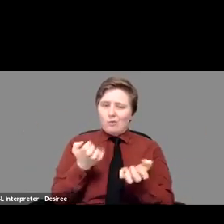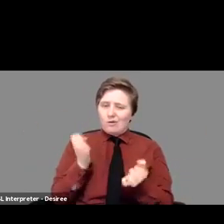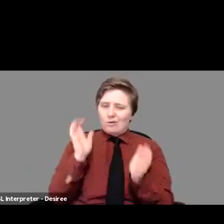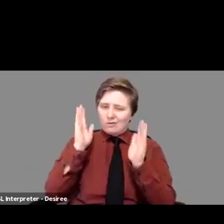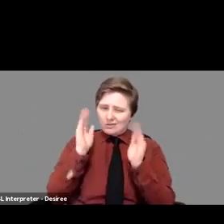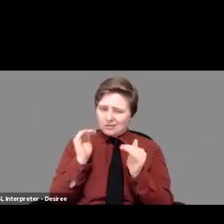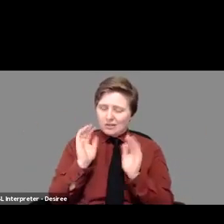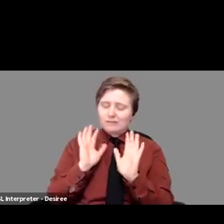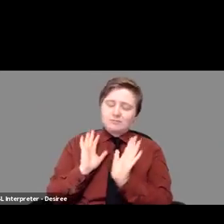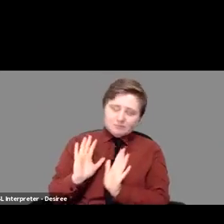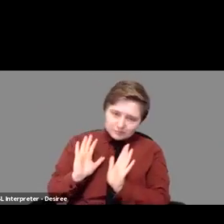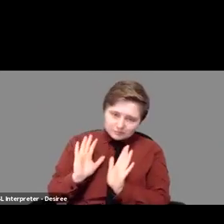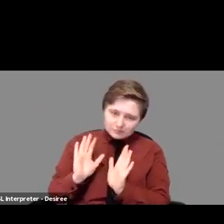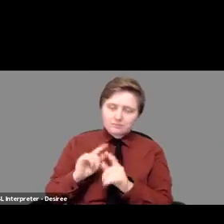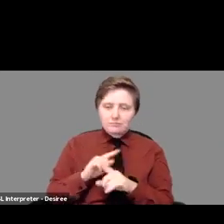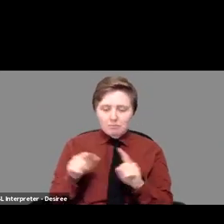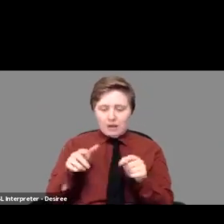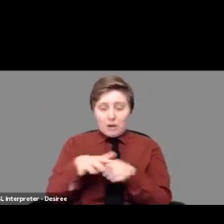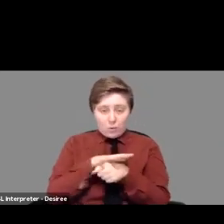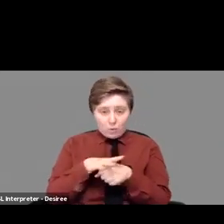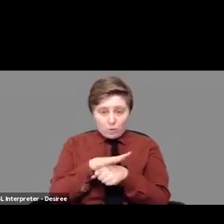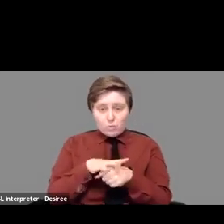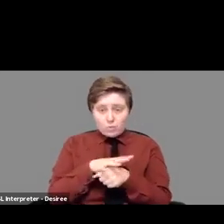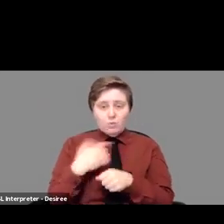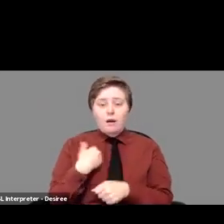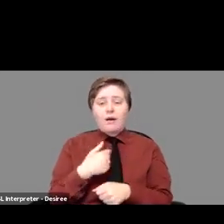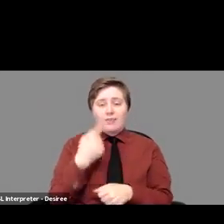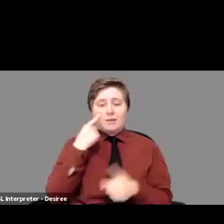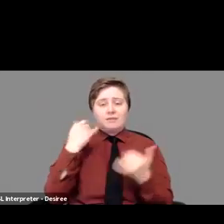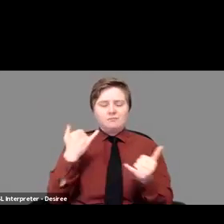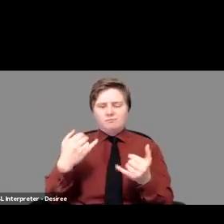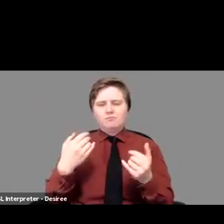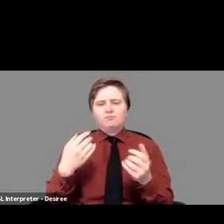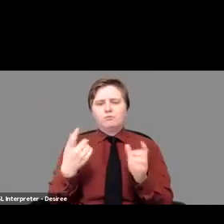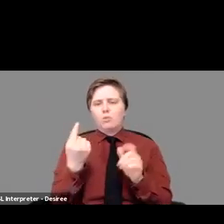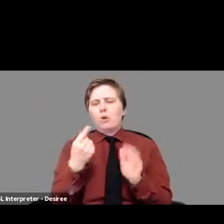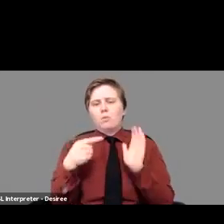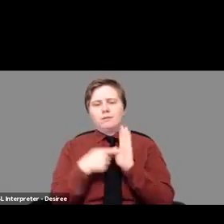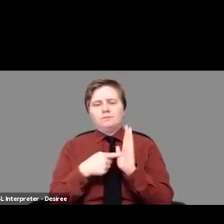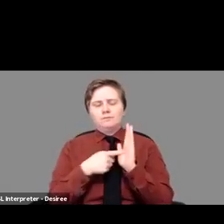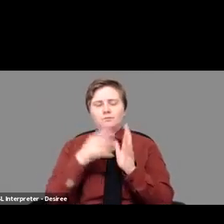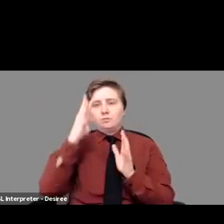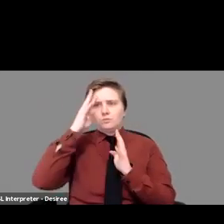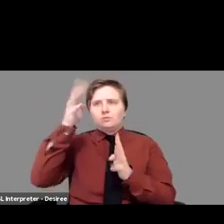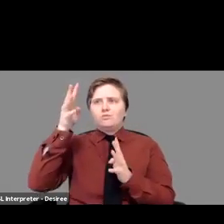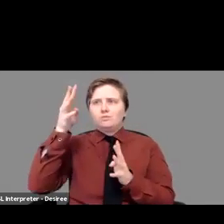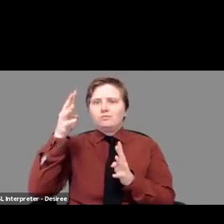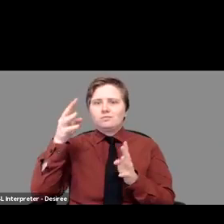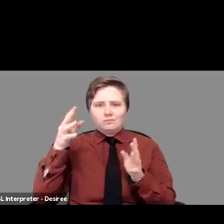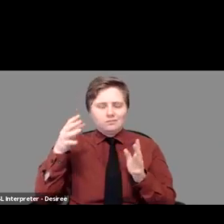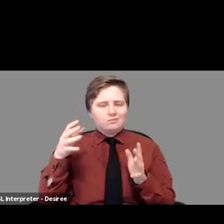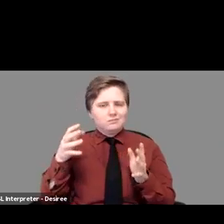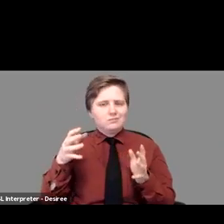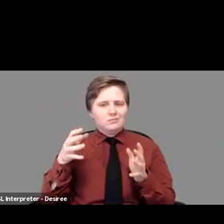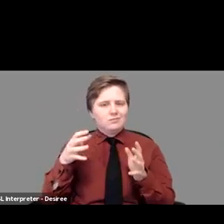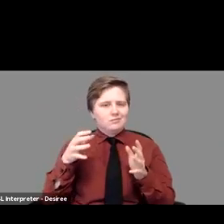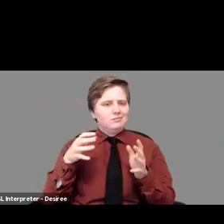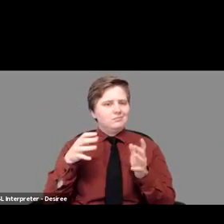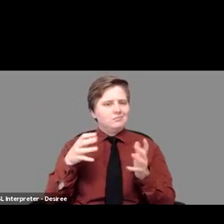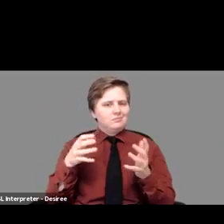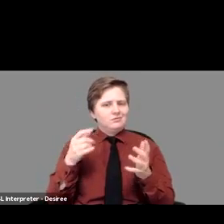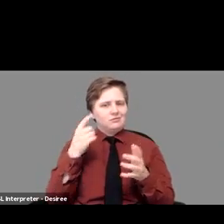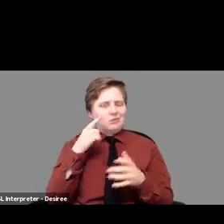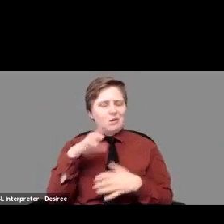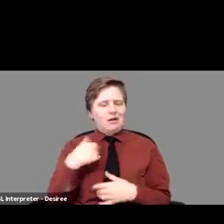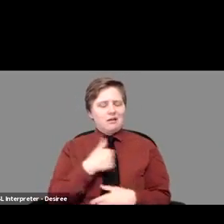government to perform. But nonetheless, here locally, I think today is another demonstration of the creativity of